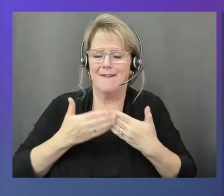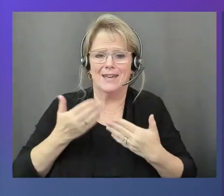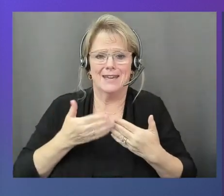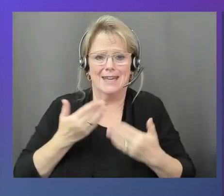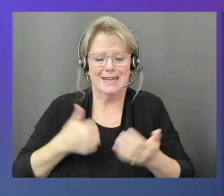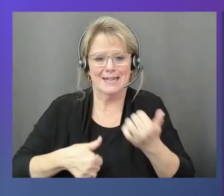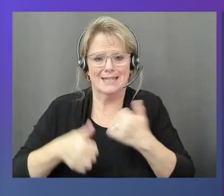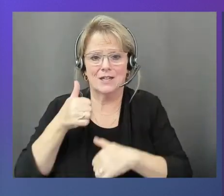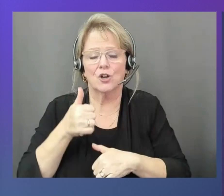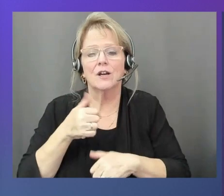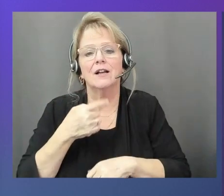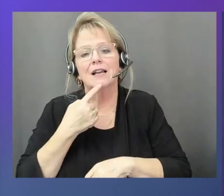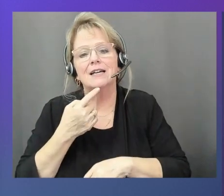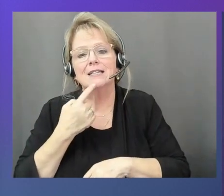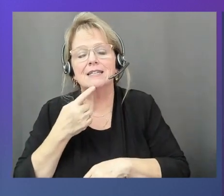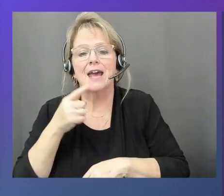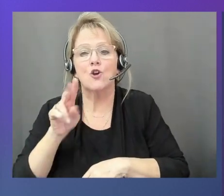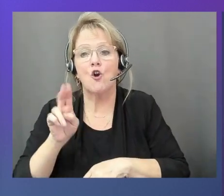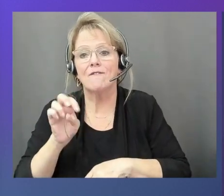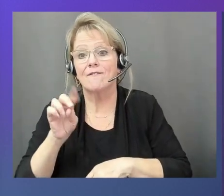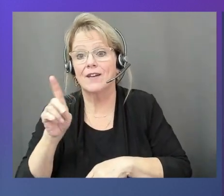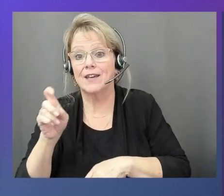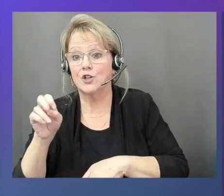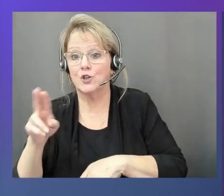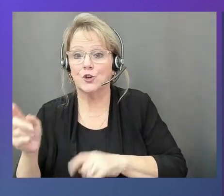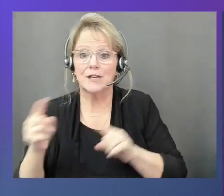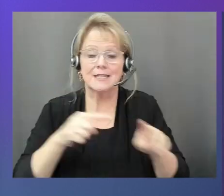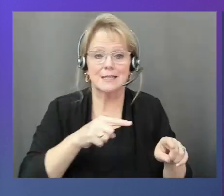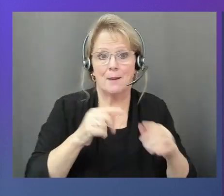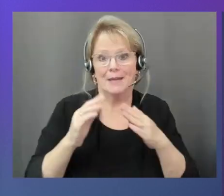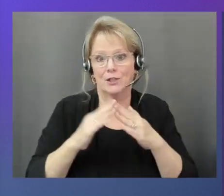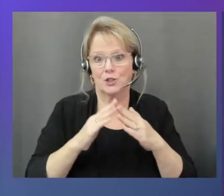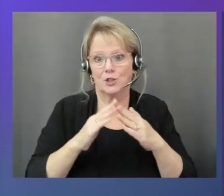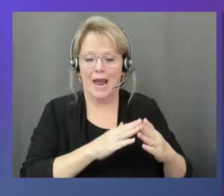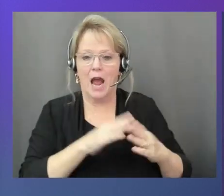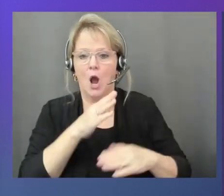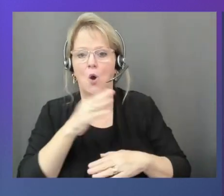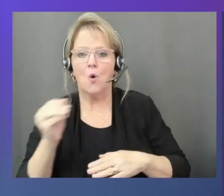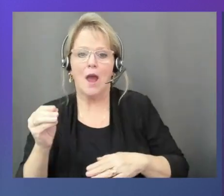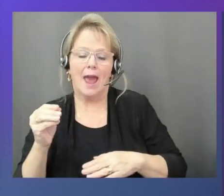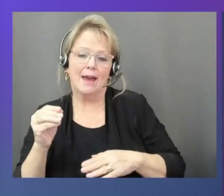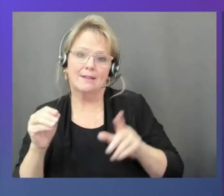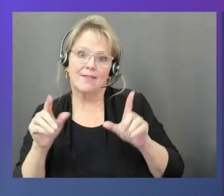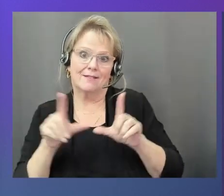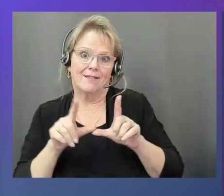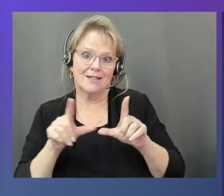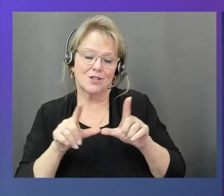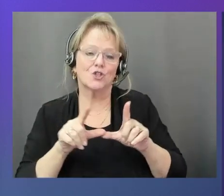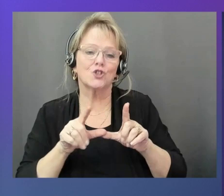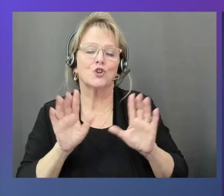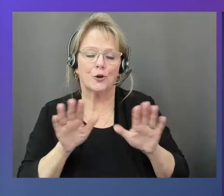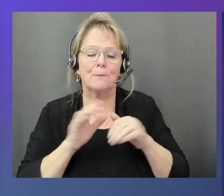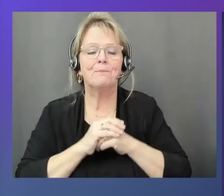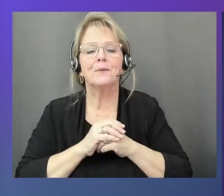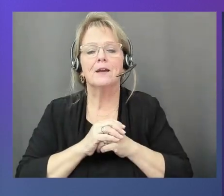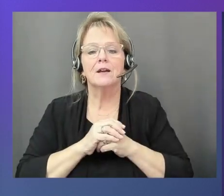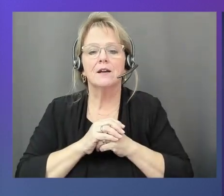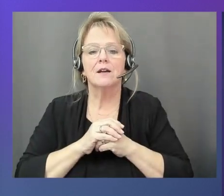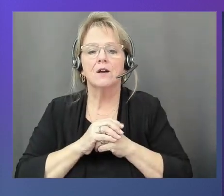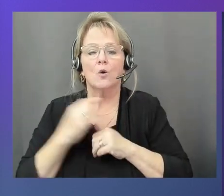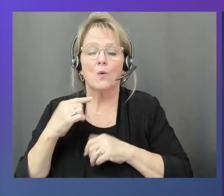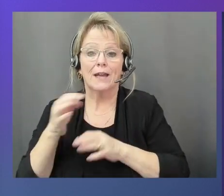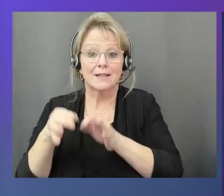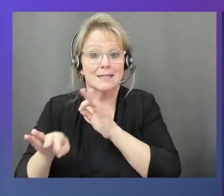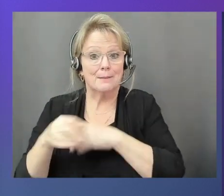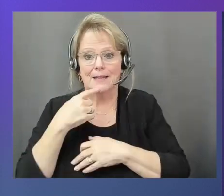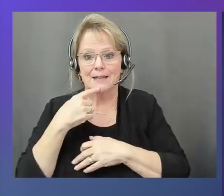Let's say your vendor's coming to town. Not only can we reliably and very, very succinctly say, hey, here's